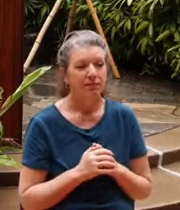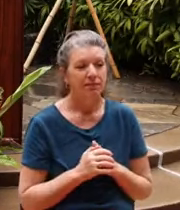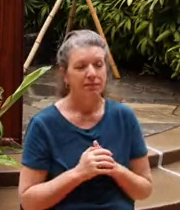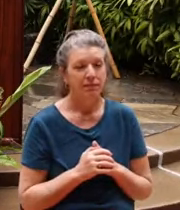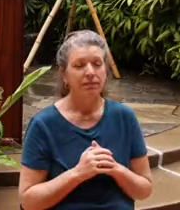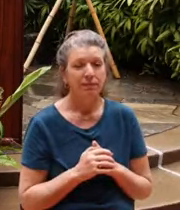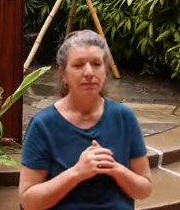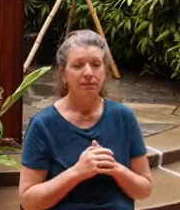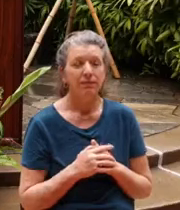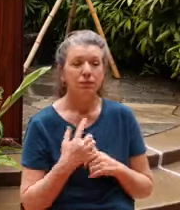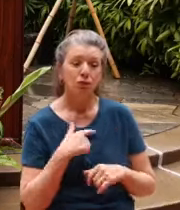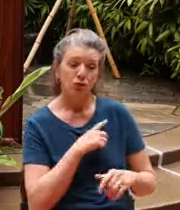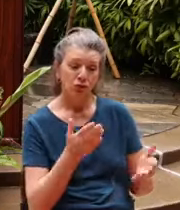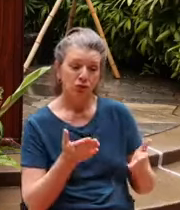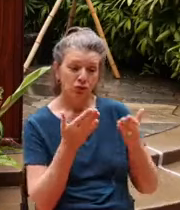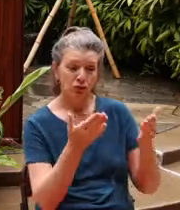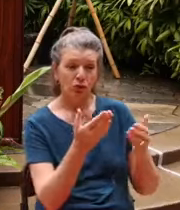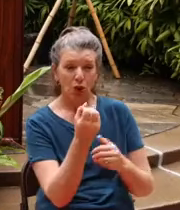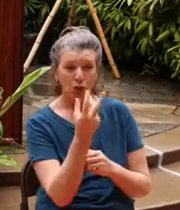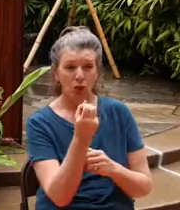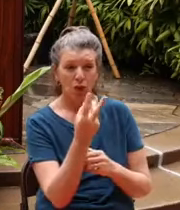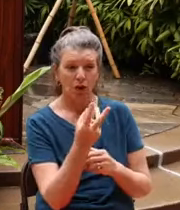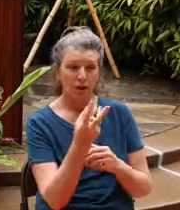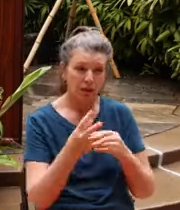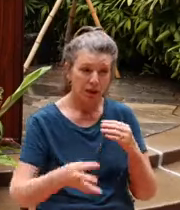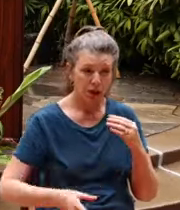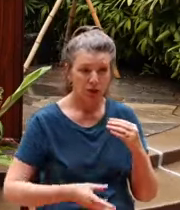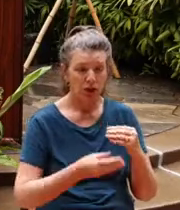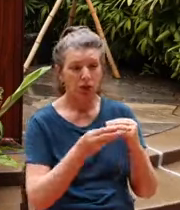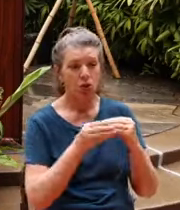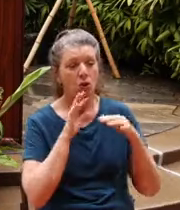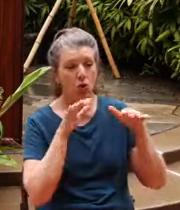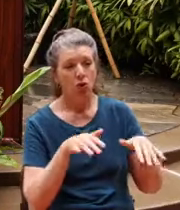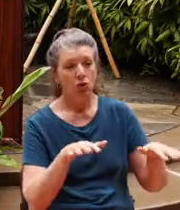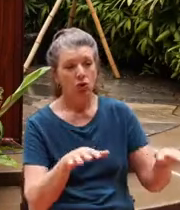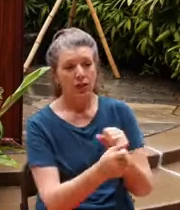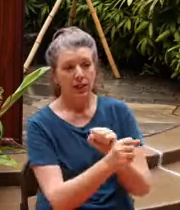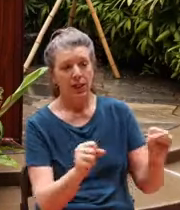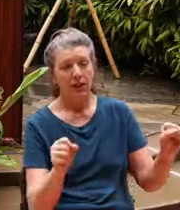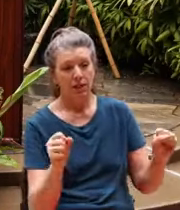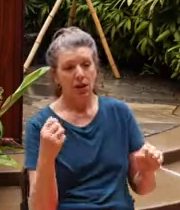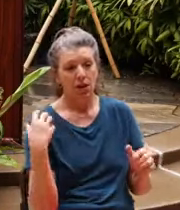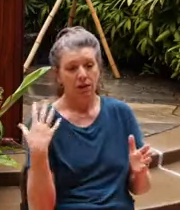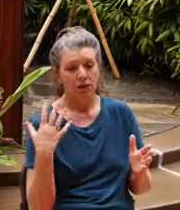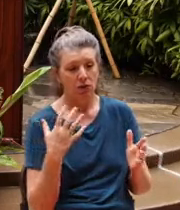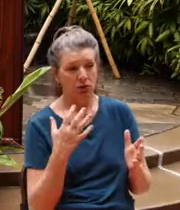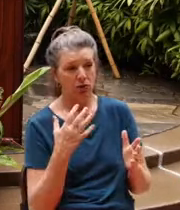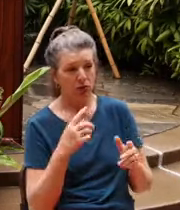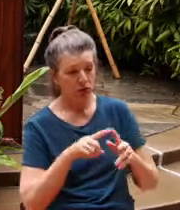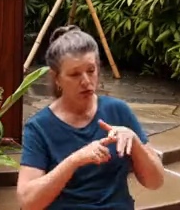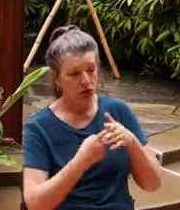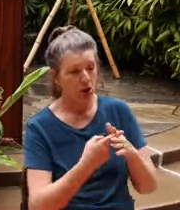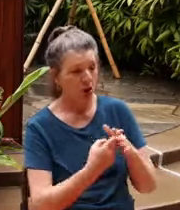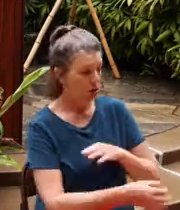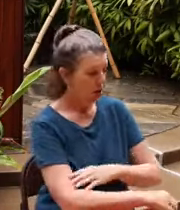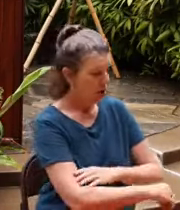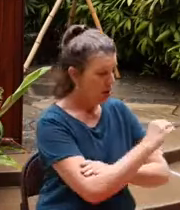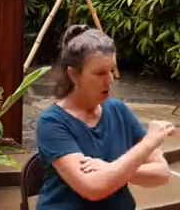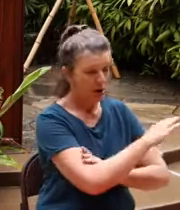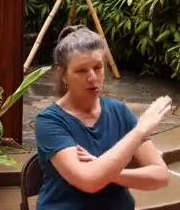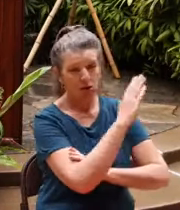We are proposing 12 additional ocean safety officers to commence a dawn to dusk